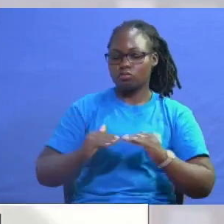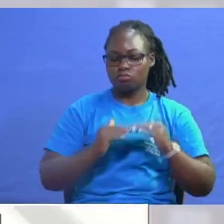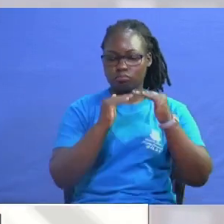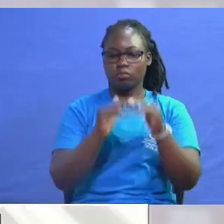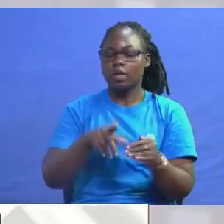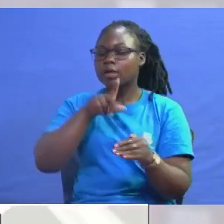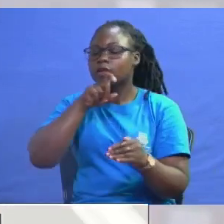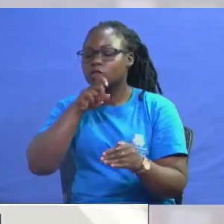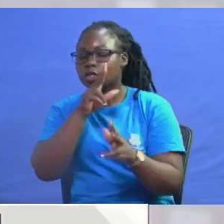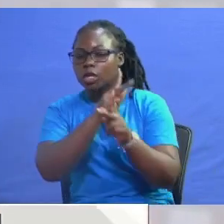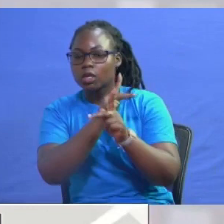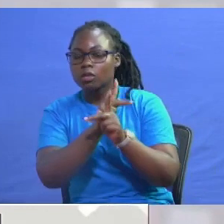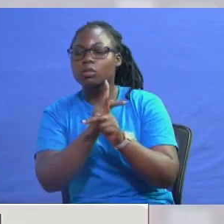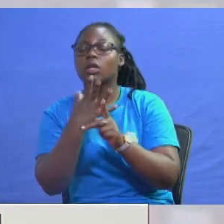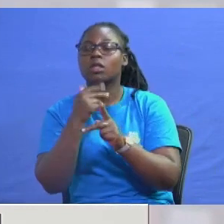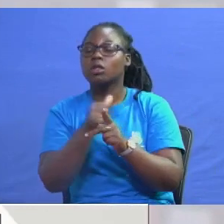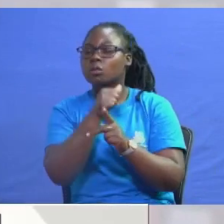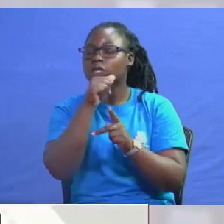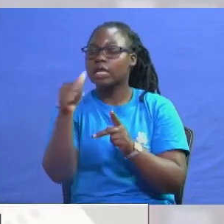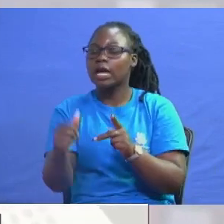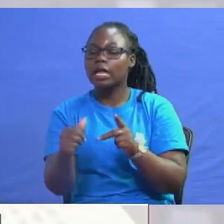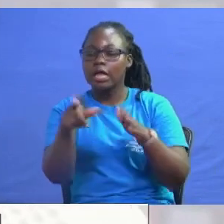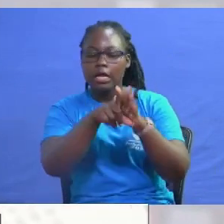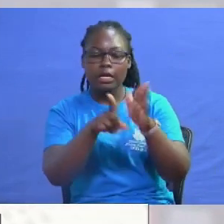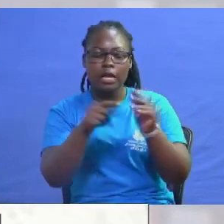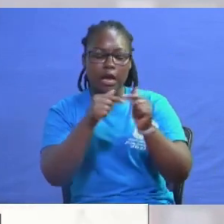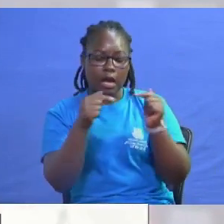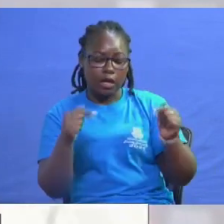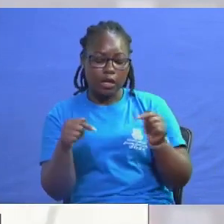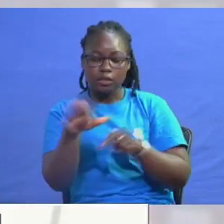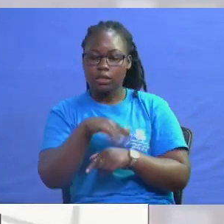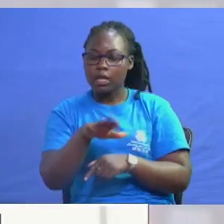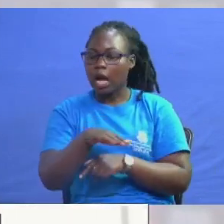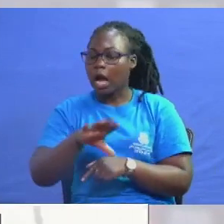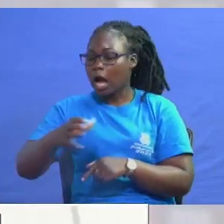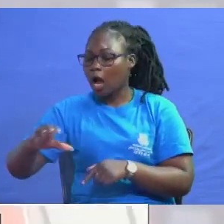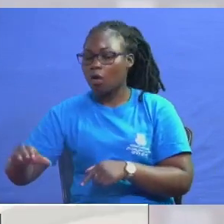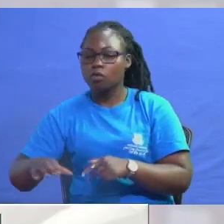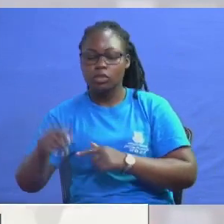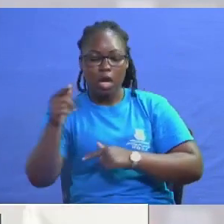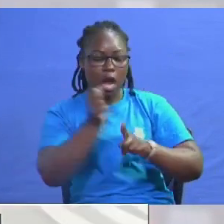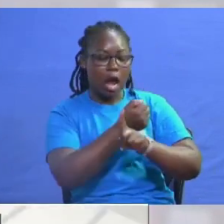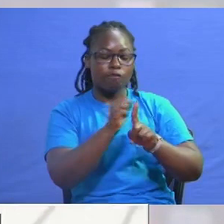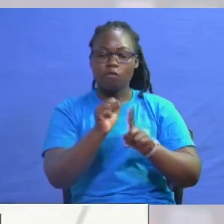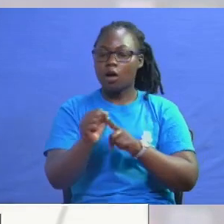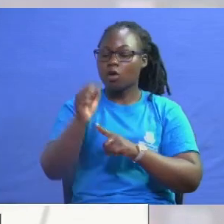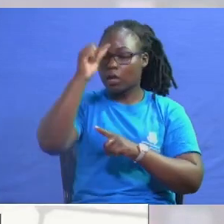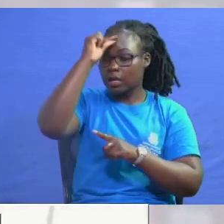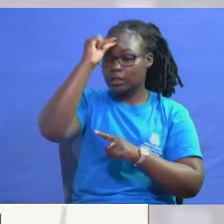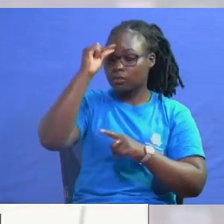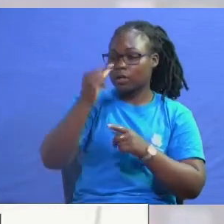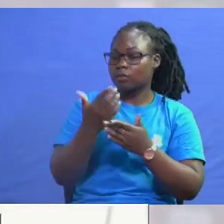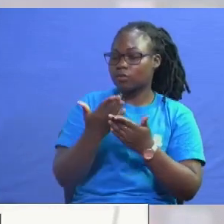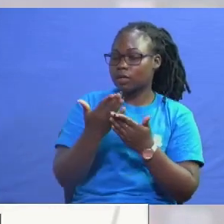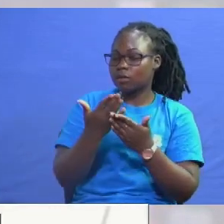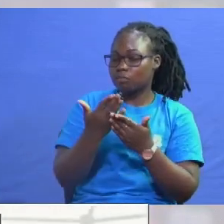rearing as they warned other legislators against meddling in the county affairs. The governor has been under, or rather the